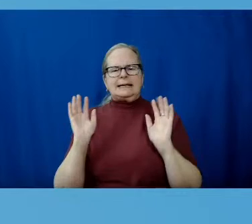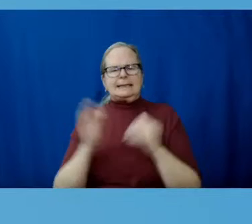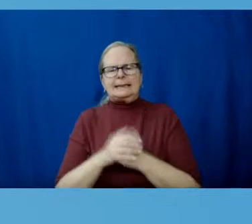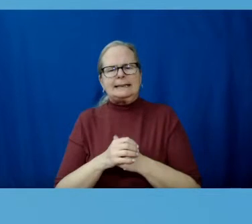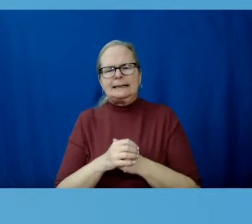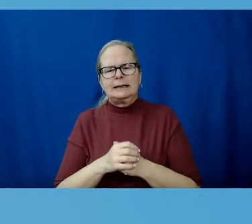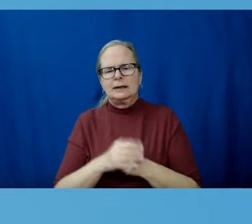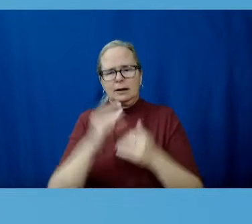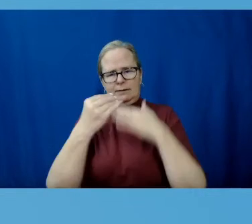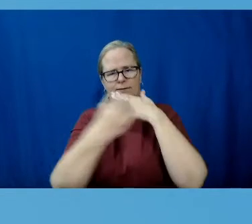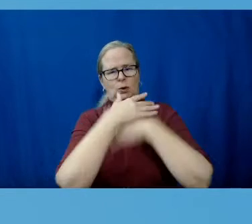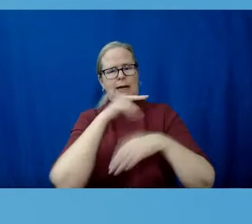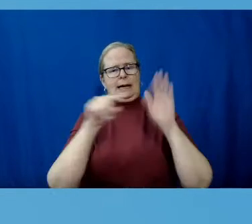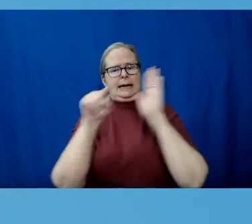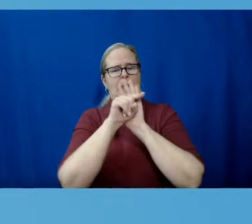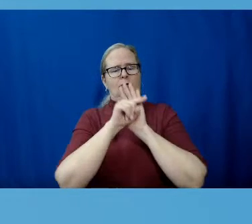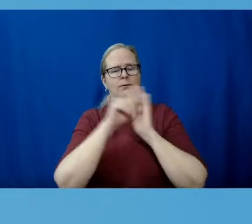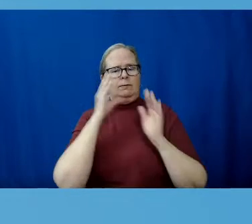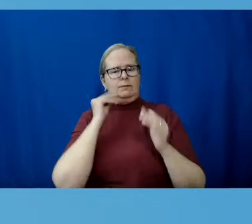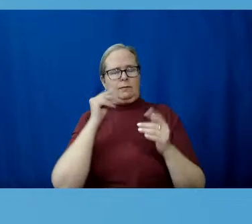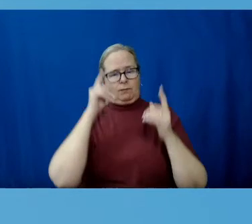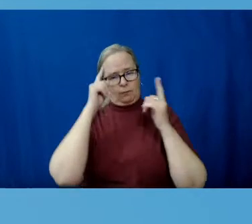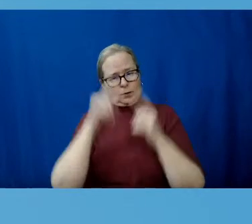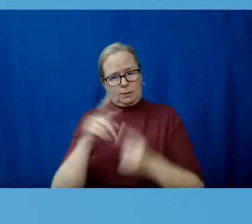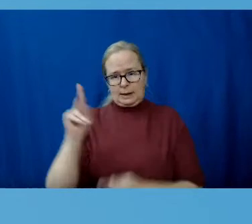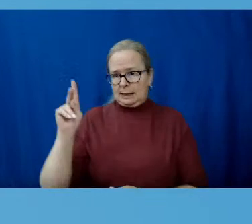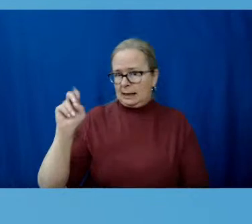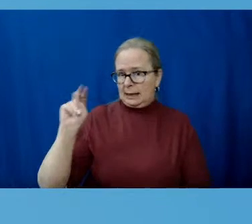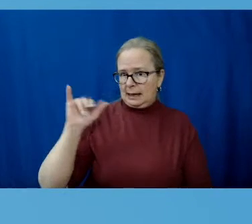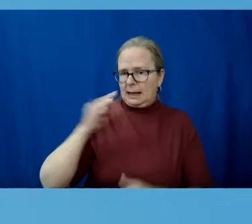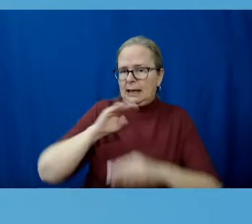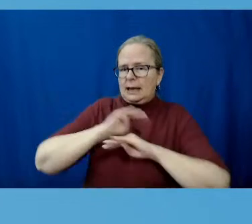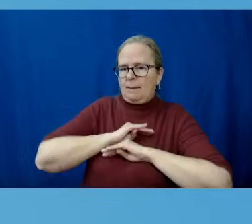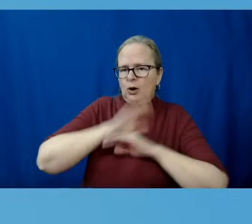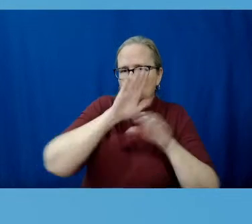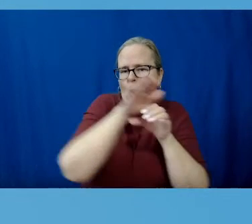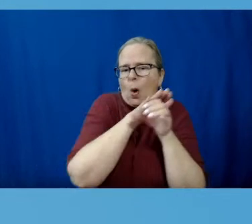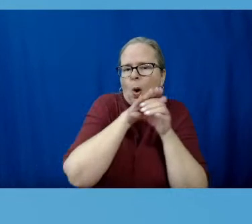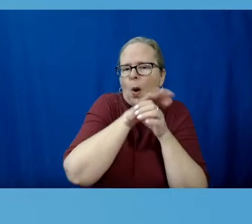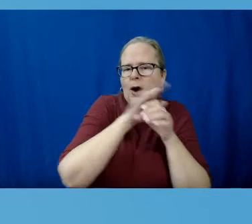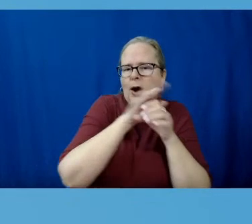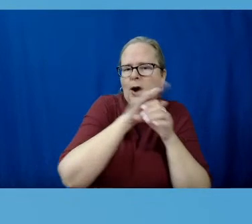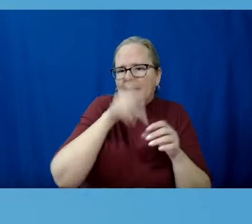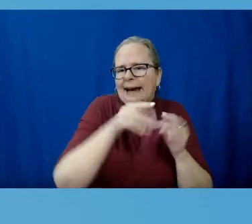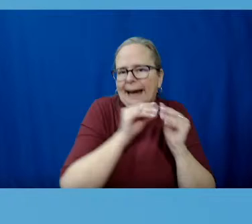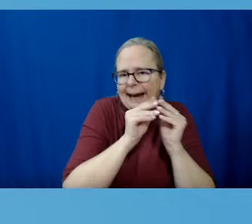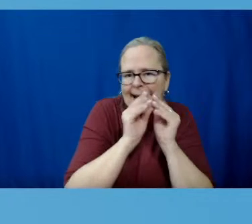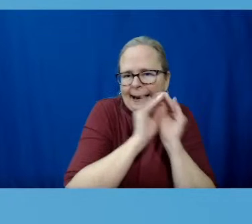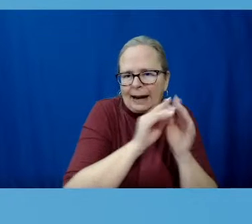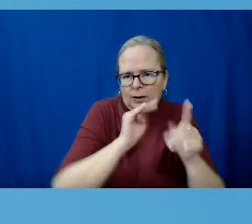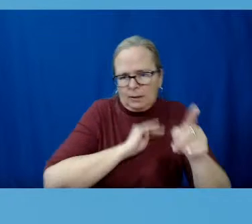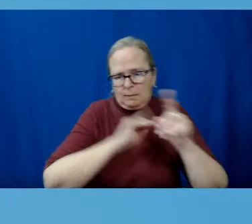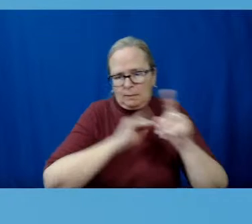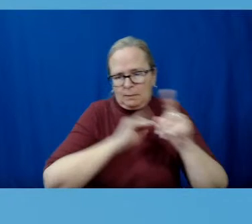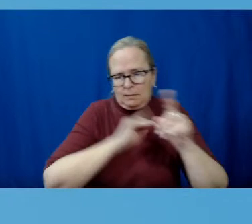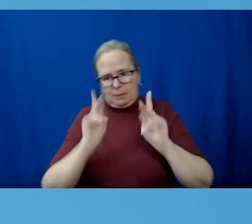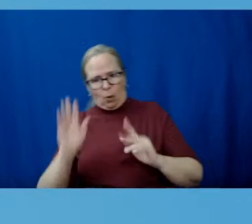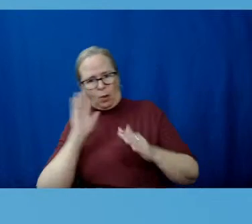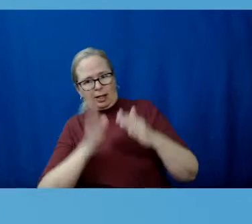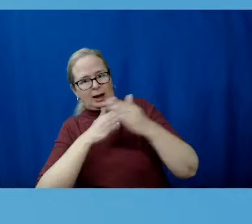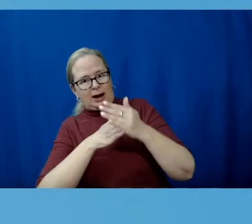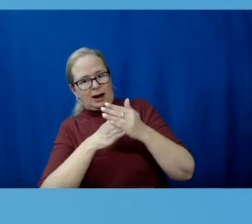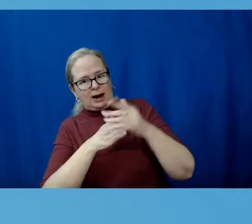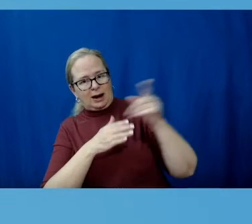for restrictions, his caucus members that are against restrictions happy. I mean, in some ways, he was never going to keep all of those people happy. And